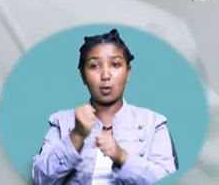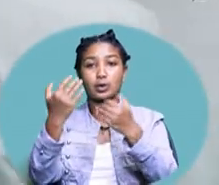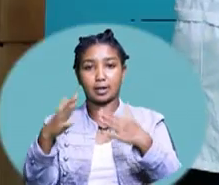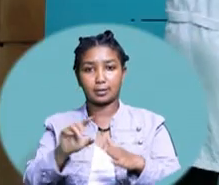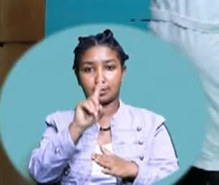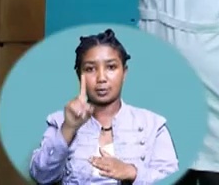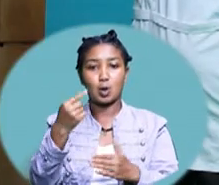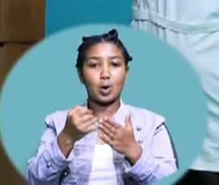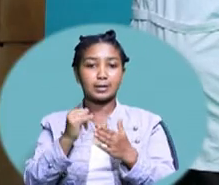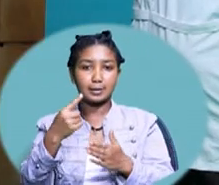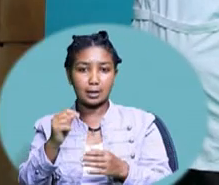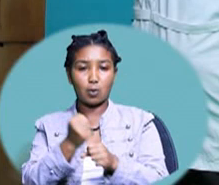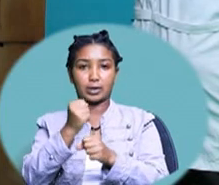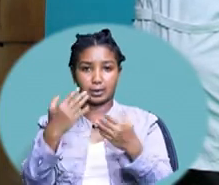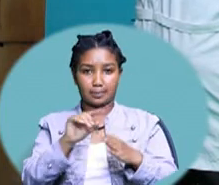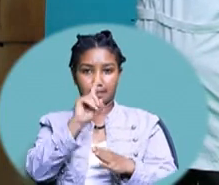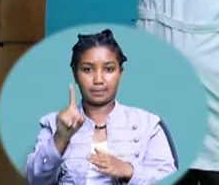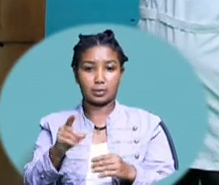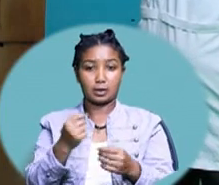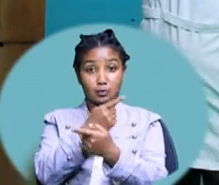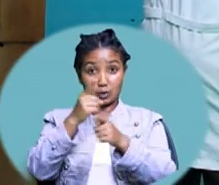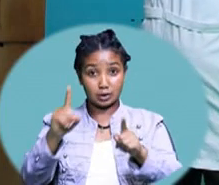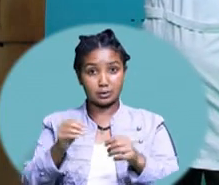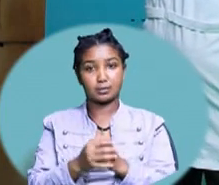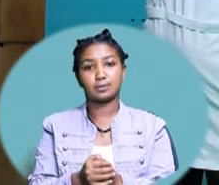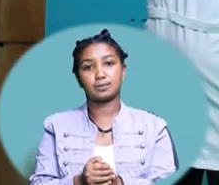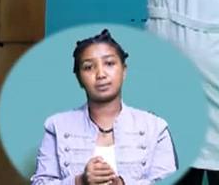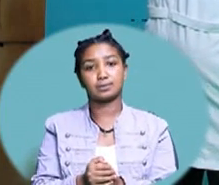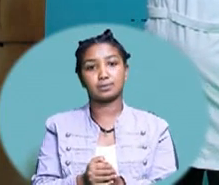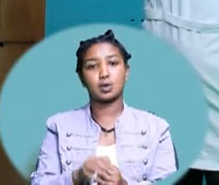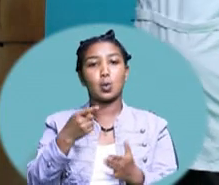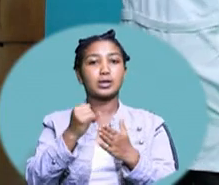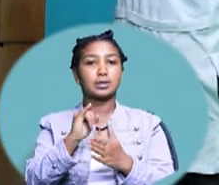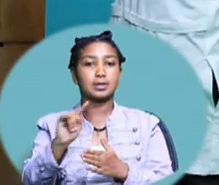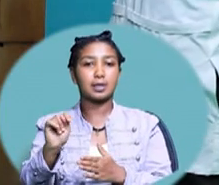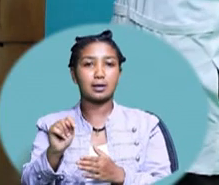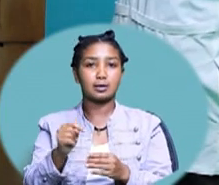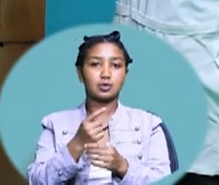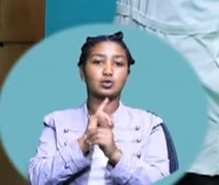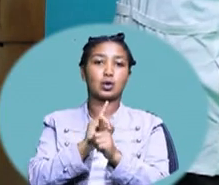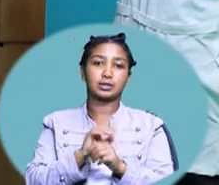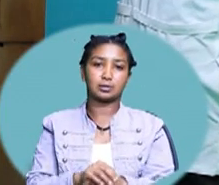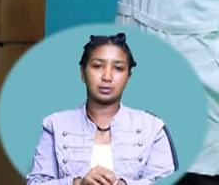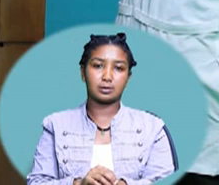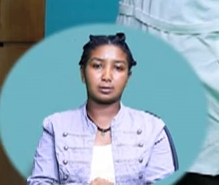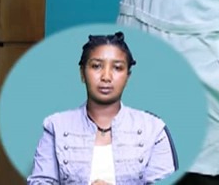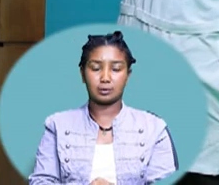2k. Now we are asked to find the work done. What is the work done?